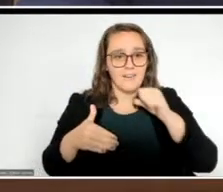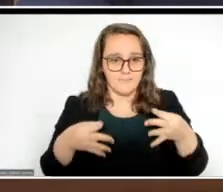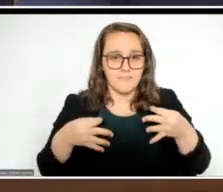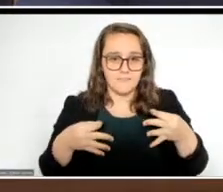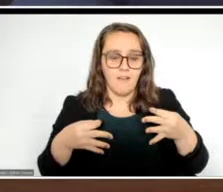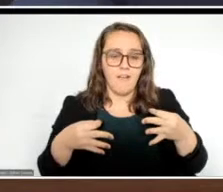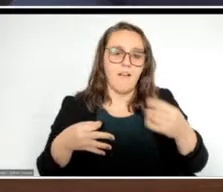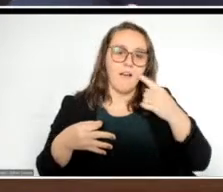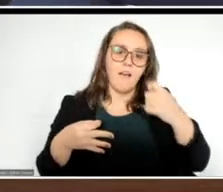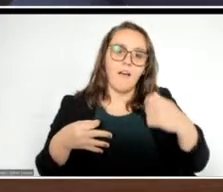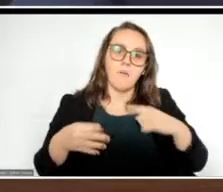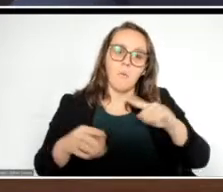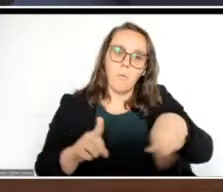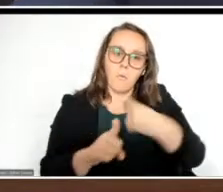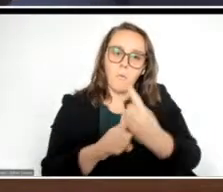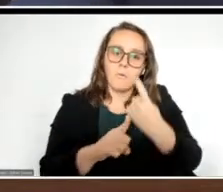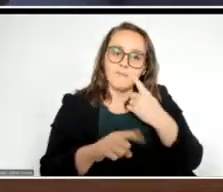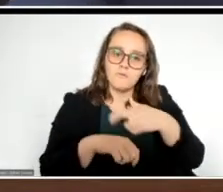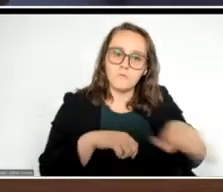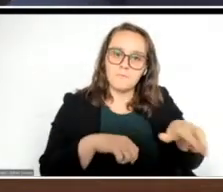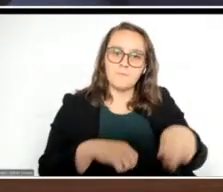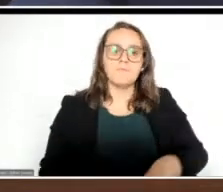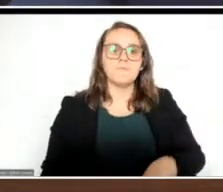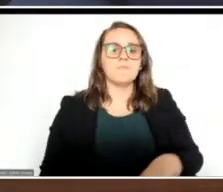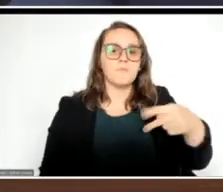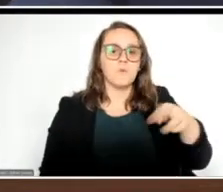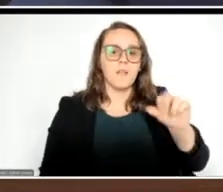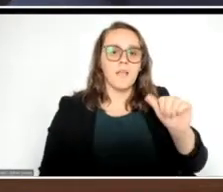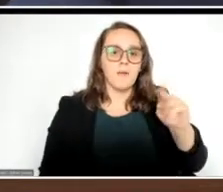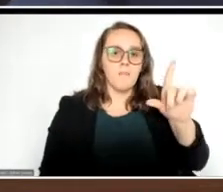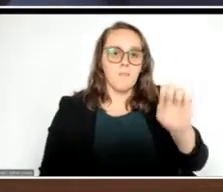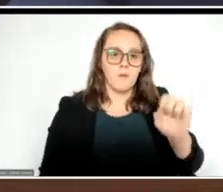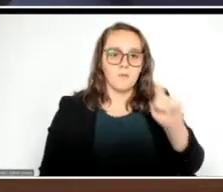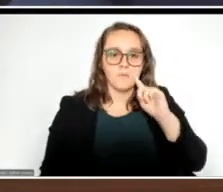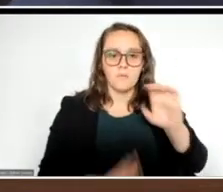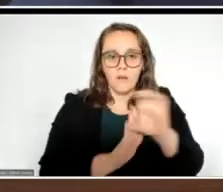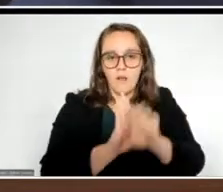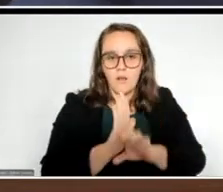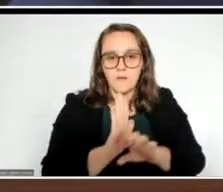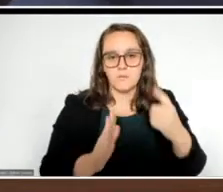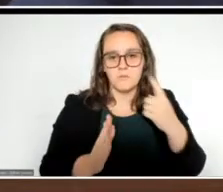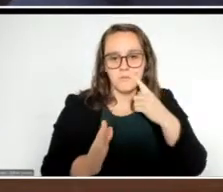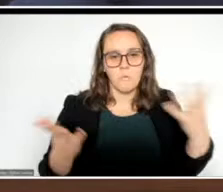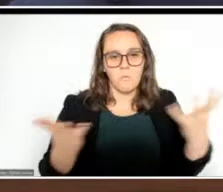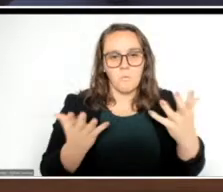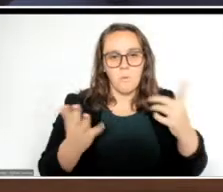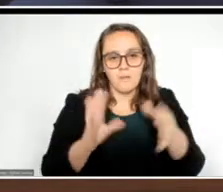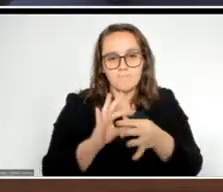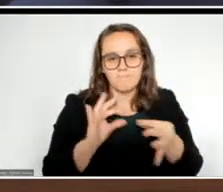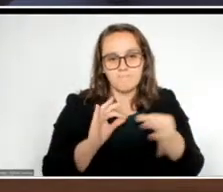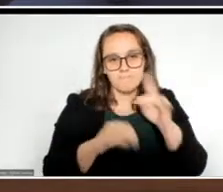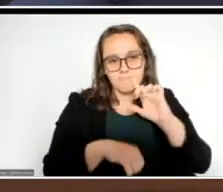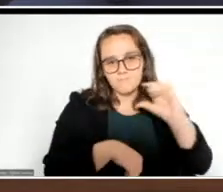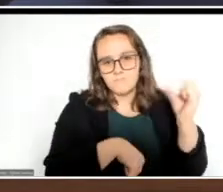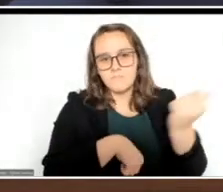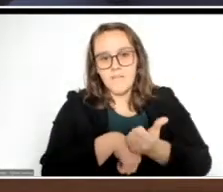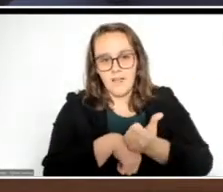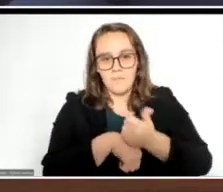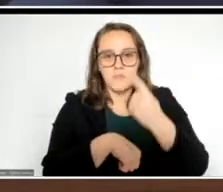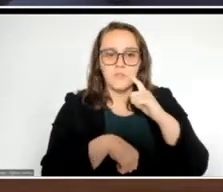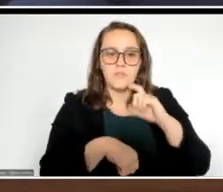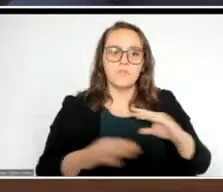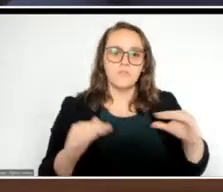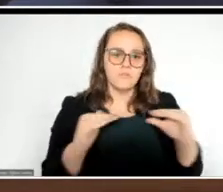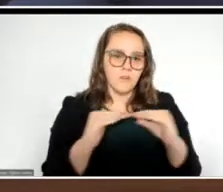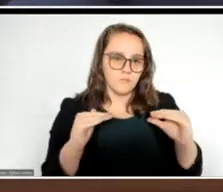Constitution recites among its purposes to, quote, establish justice. And our nation's judiciary and